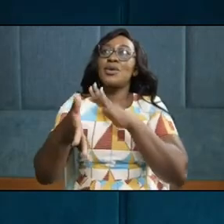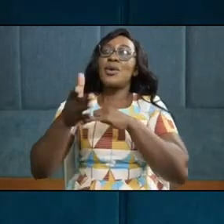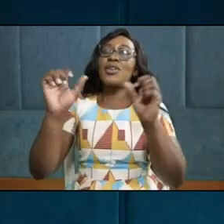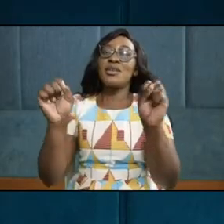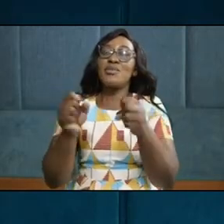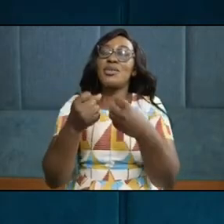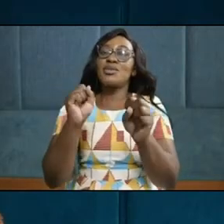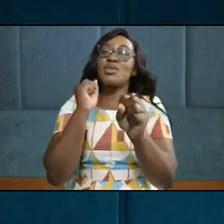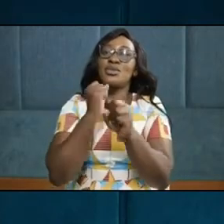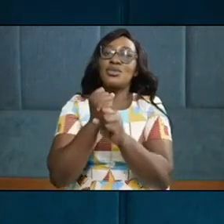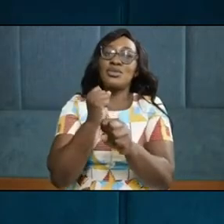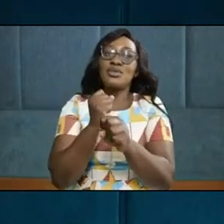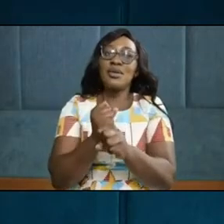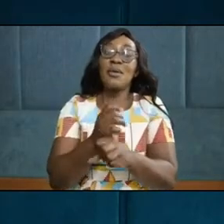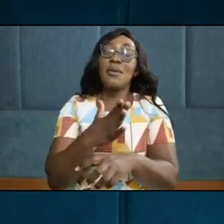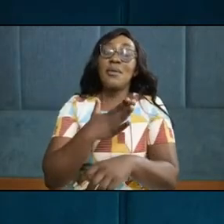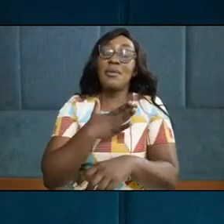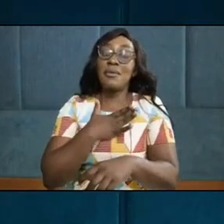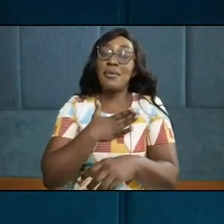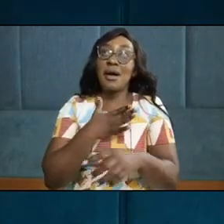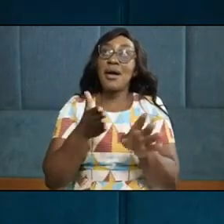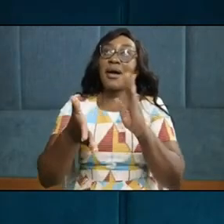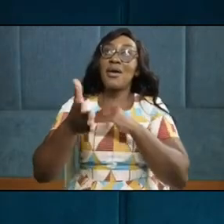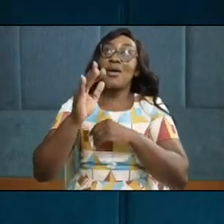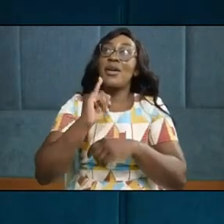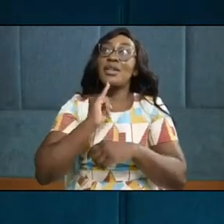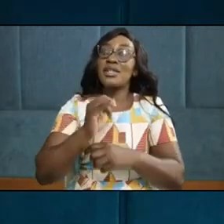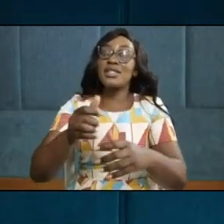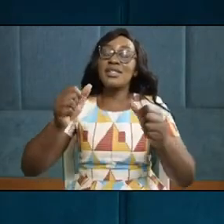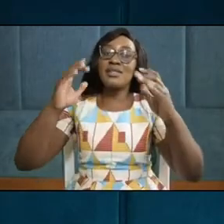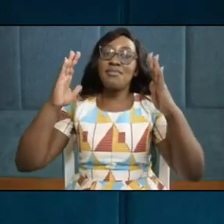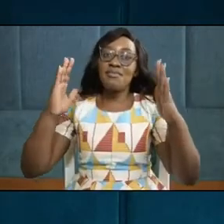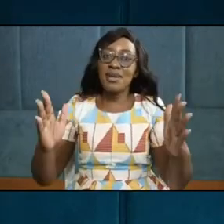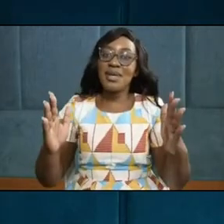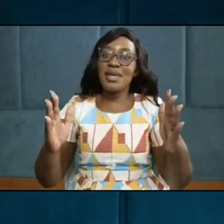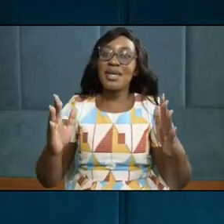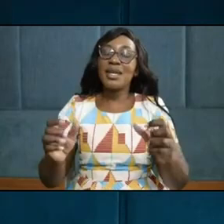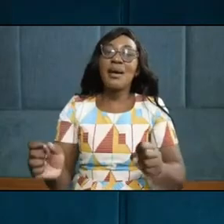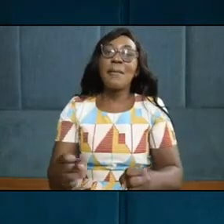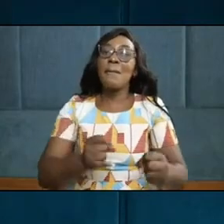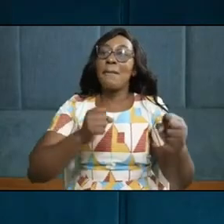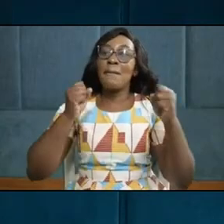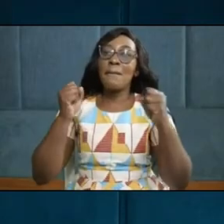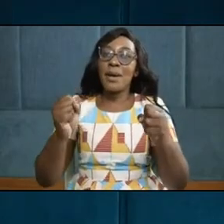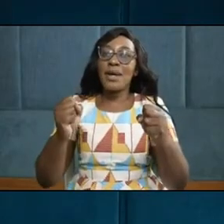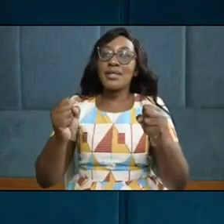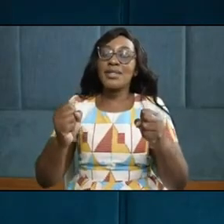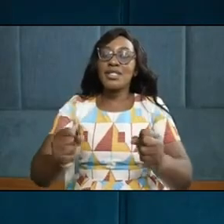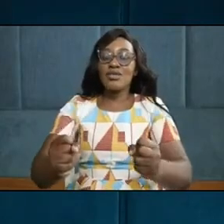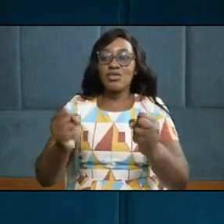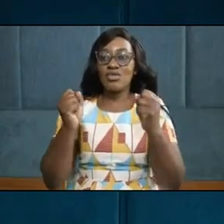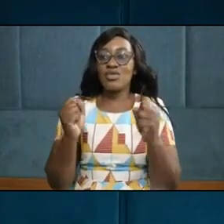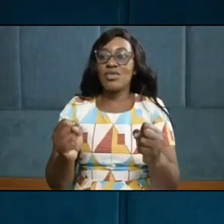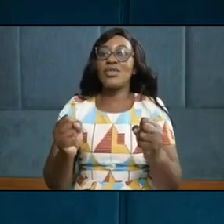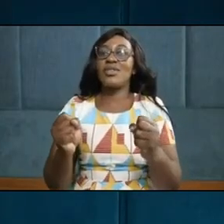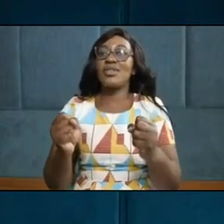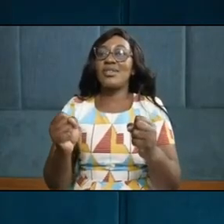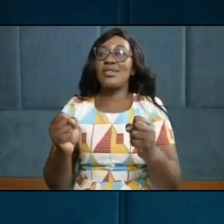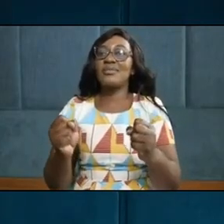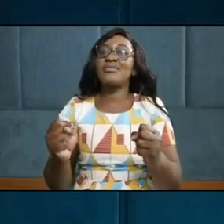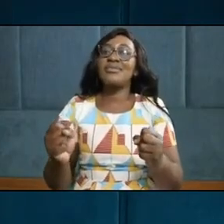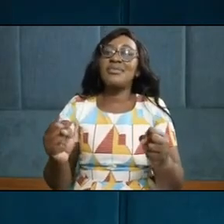My God is so big, so strong, and so mighty. There's nothing my